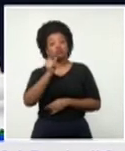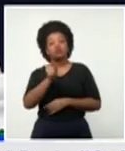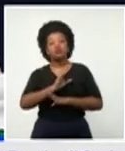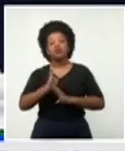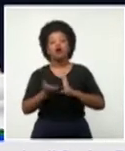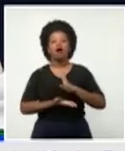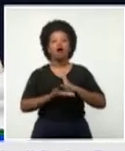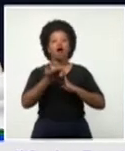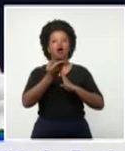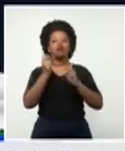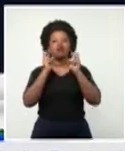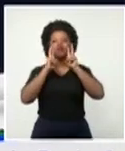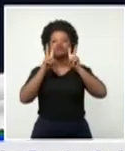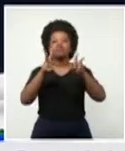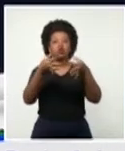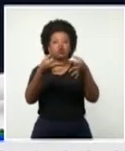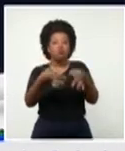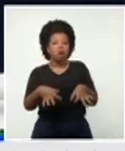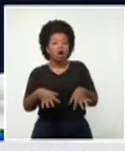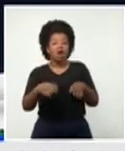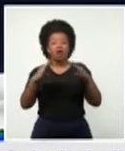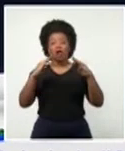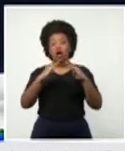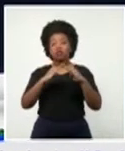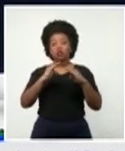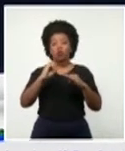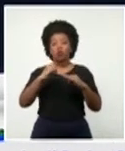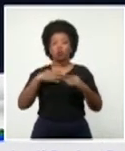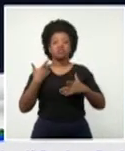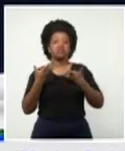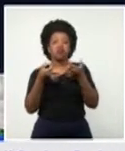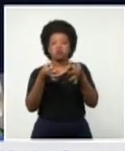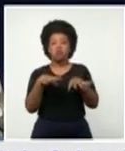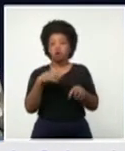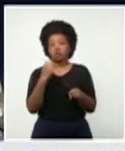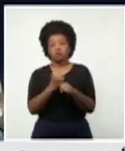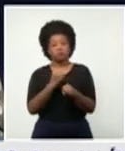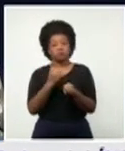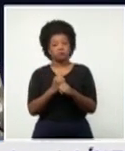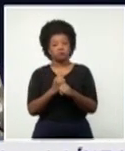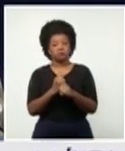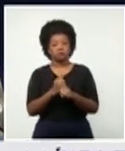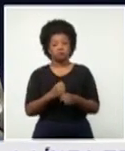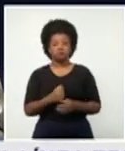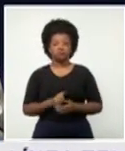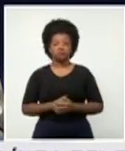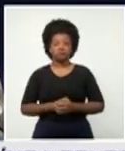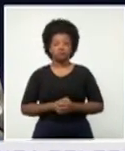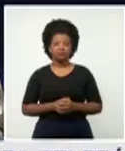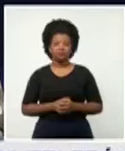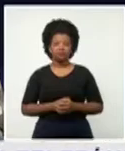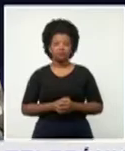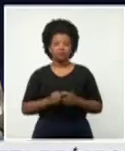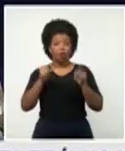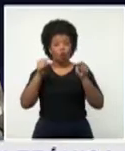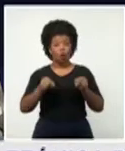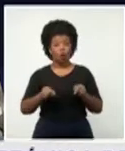monitored at home or back to their normal activities.